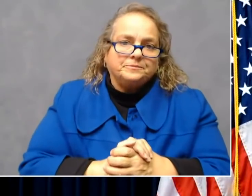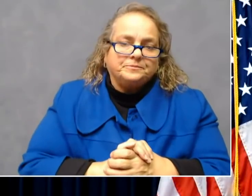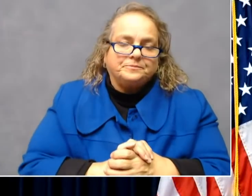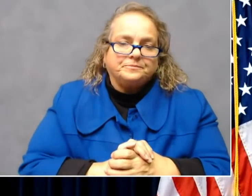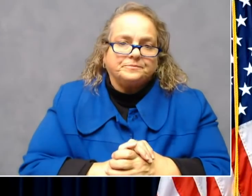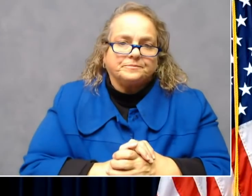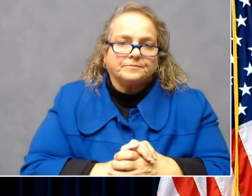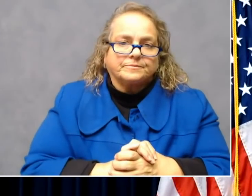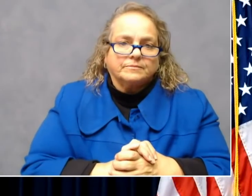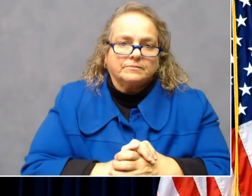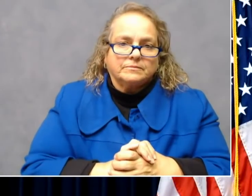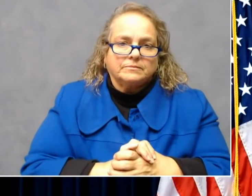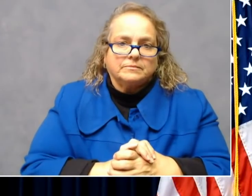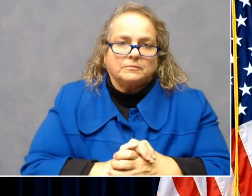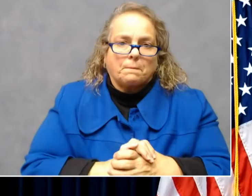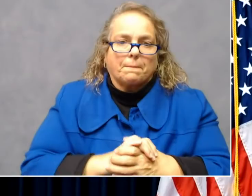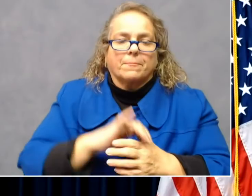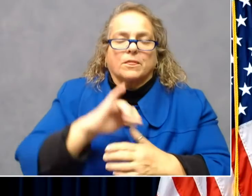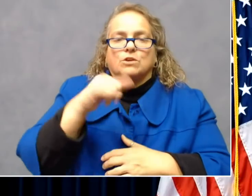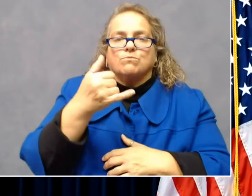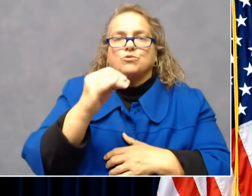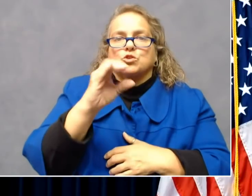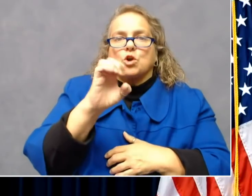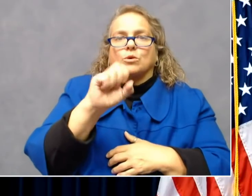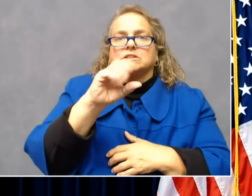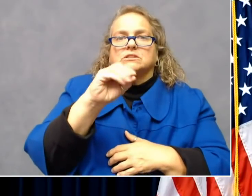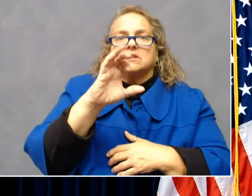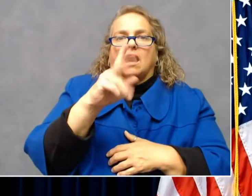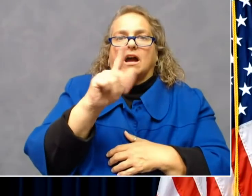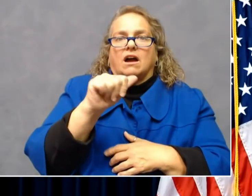All right, Joe Sonka from the Courier-Journal.